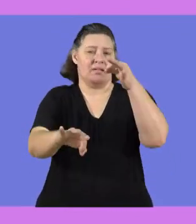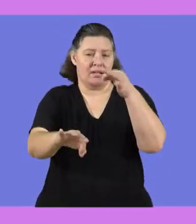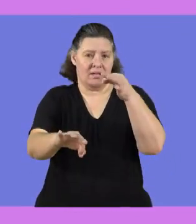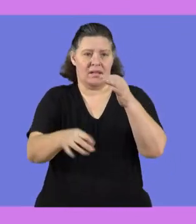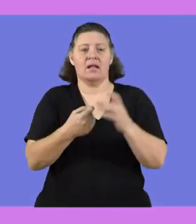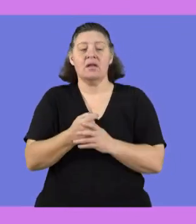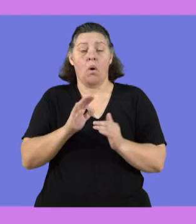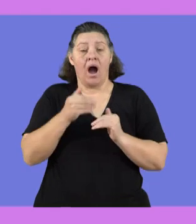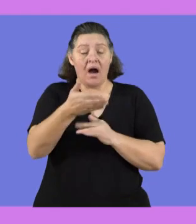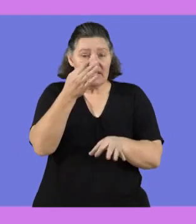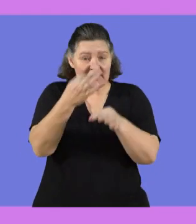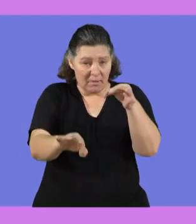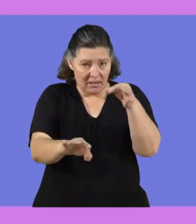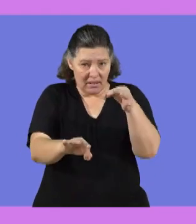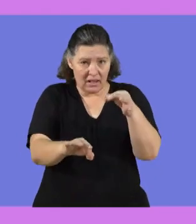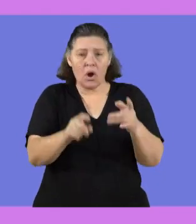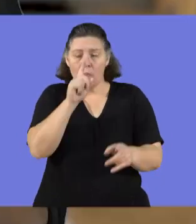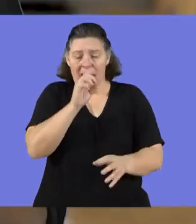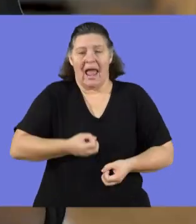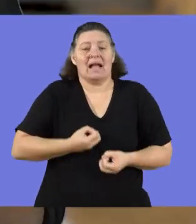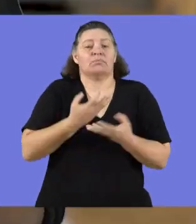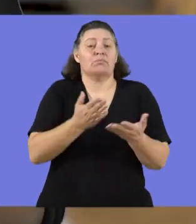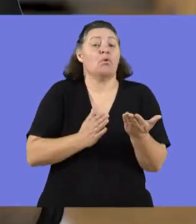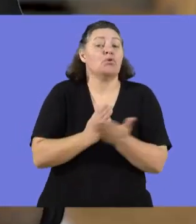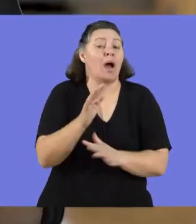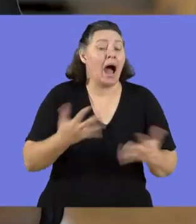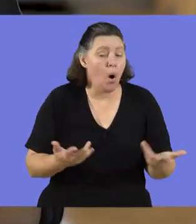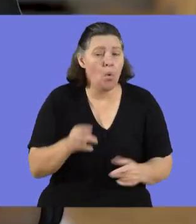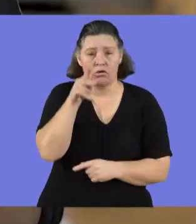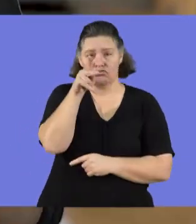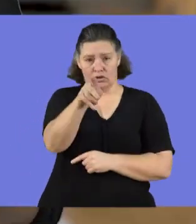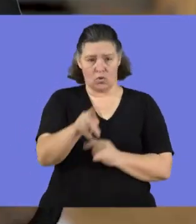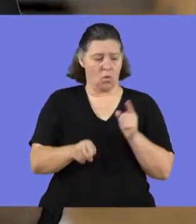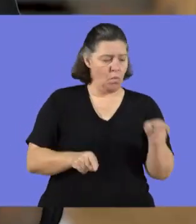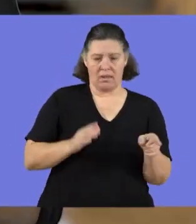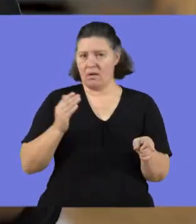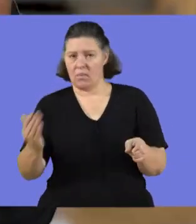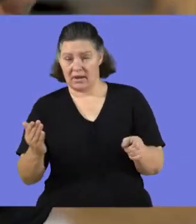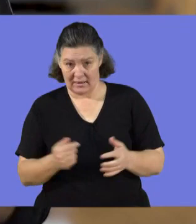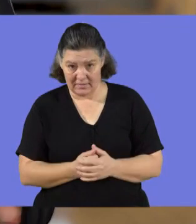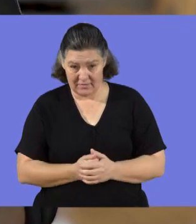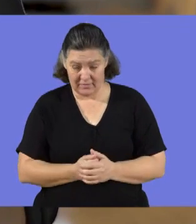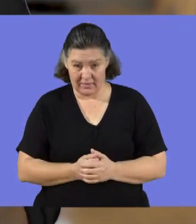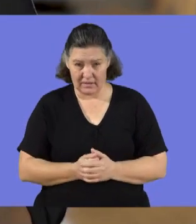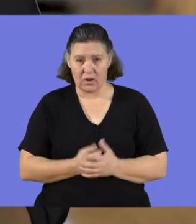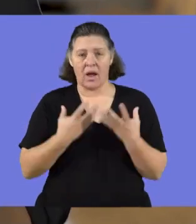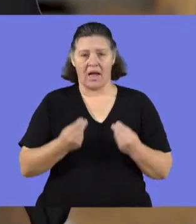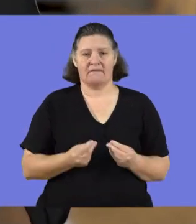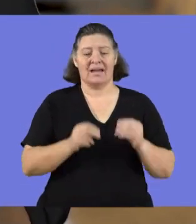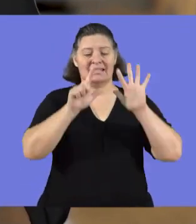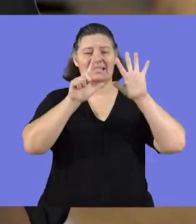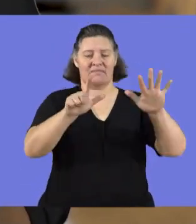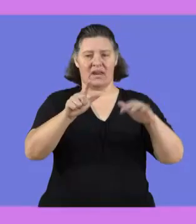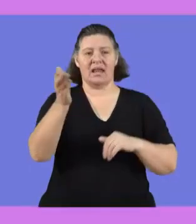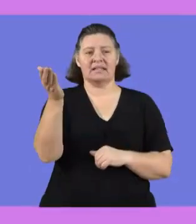are simplifying, and after simplifying, we have to express this in the form of ratio. So we